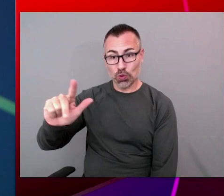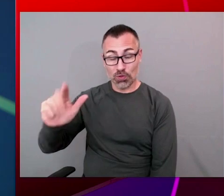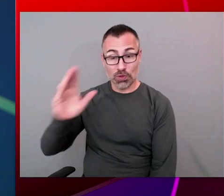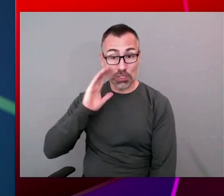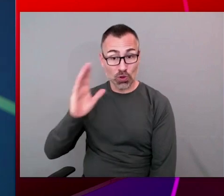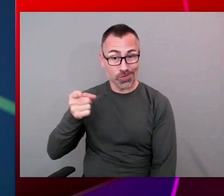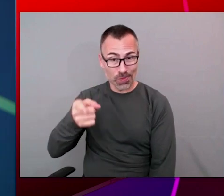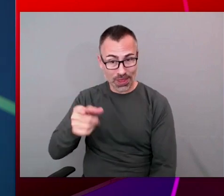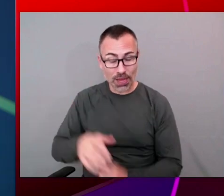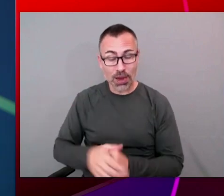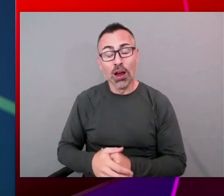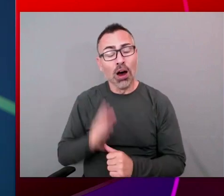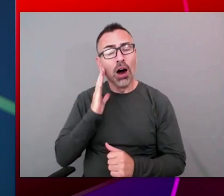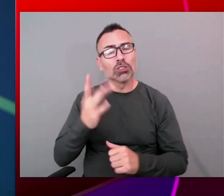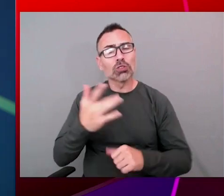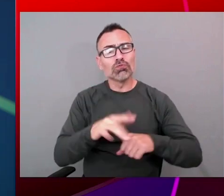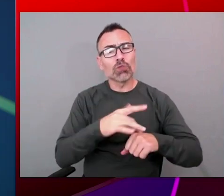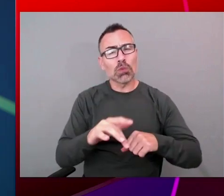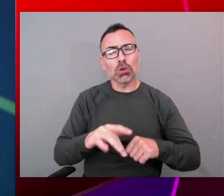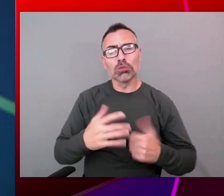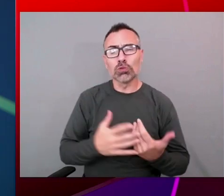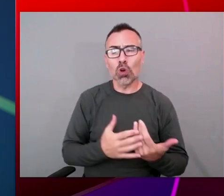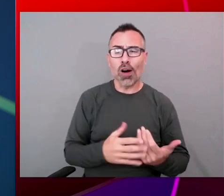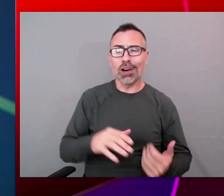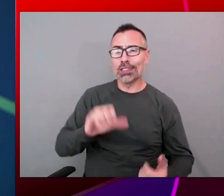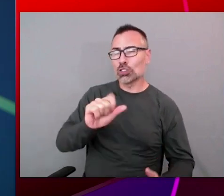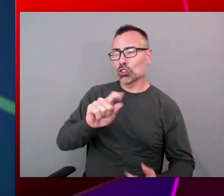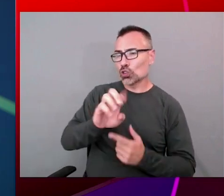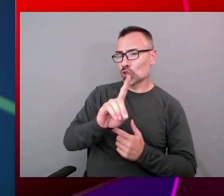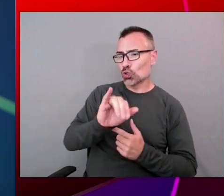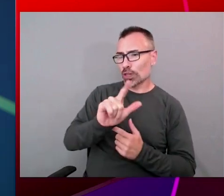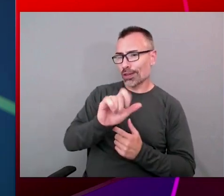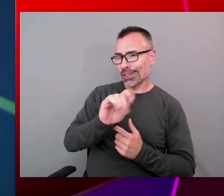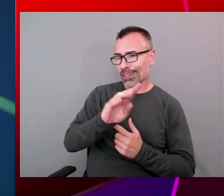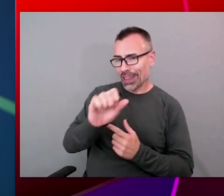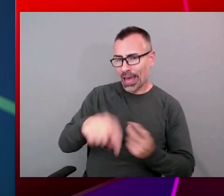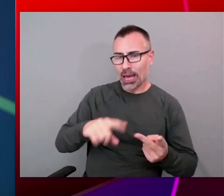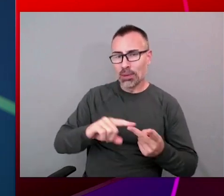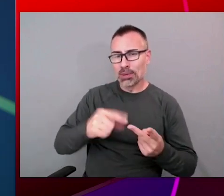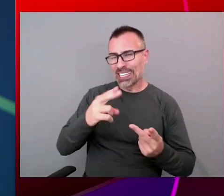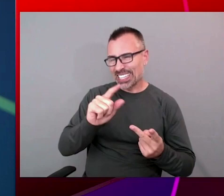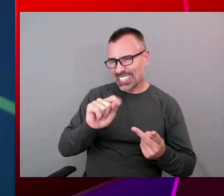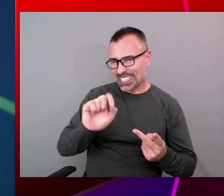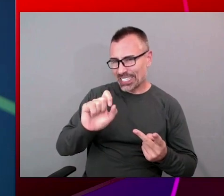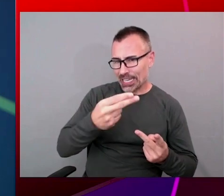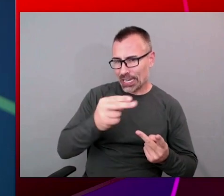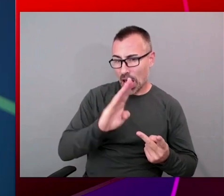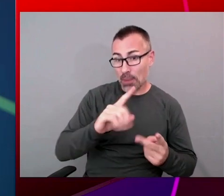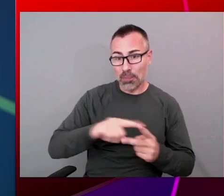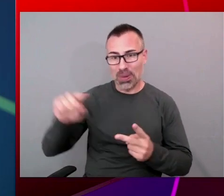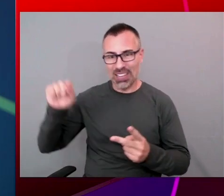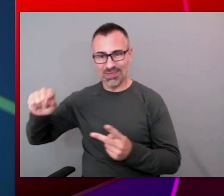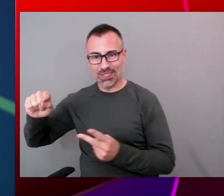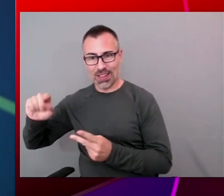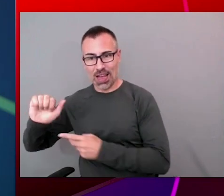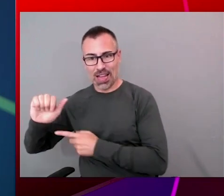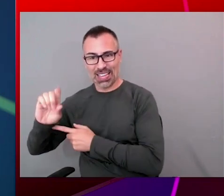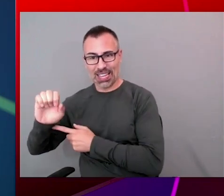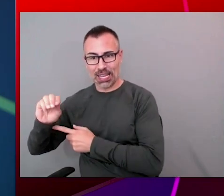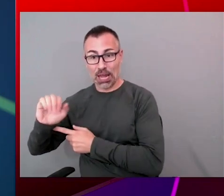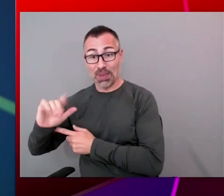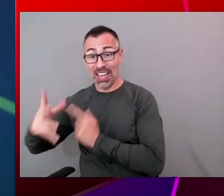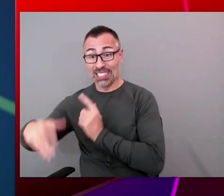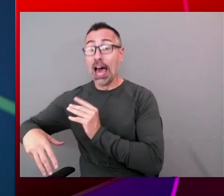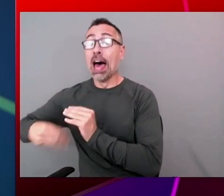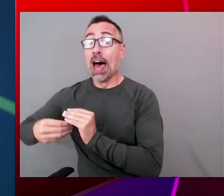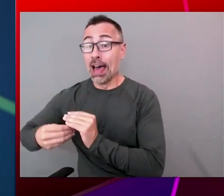and GitHub, but they unlock some additional educator resources on Academy. which is, so if you're